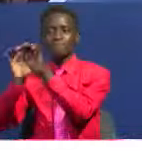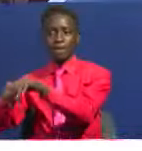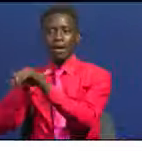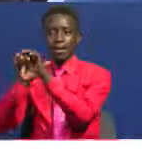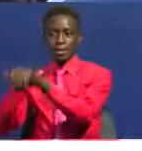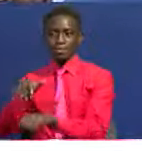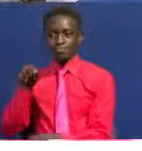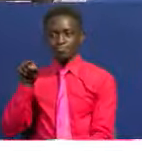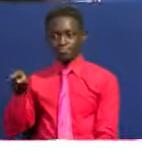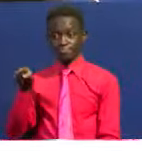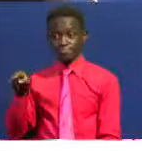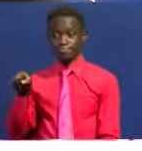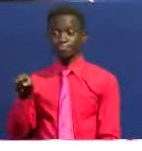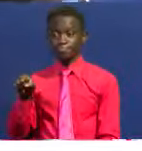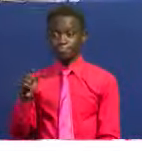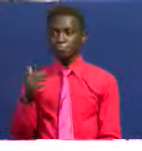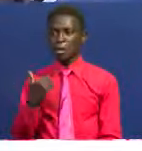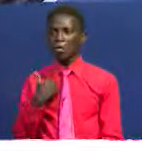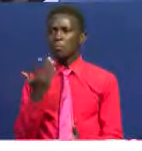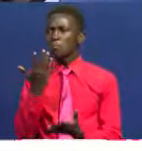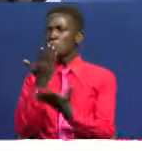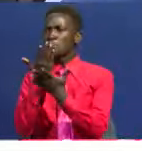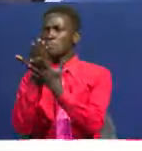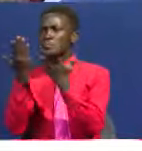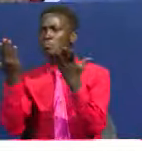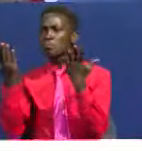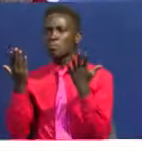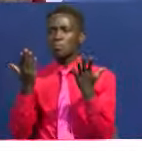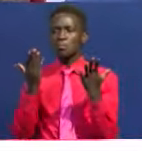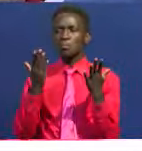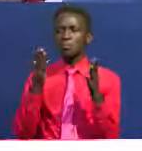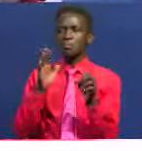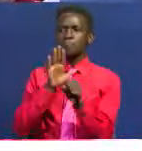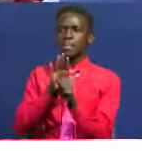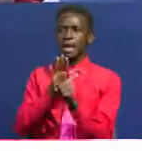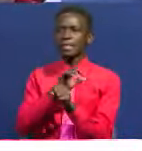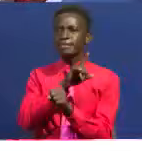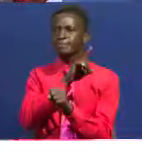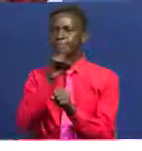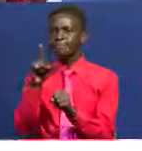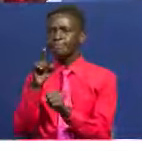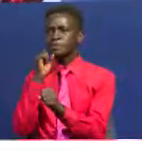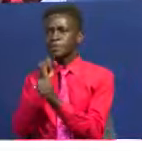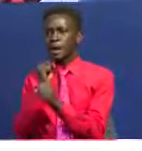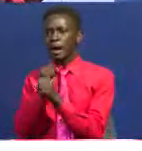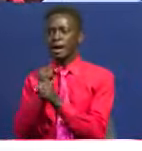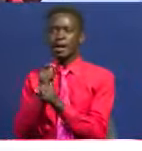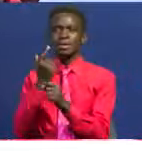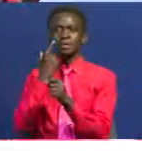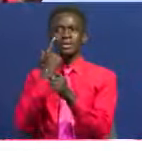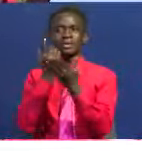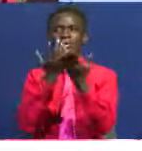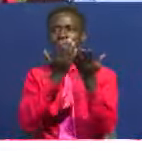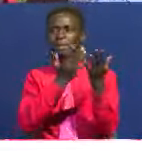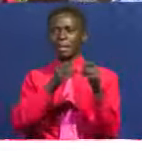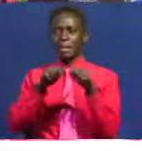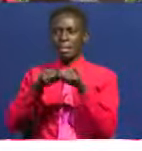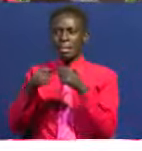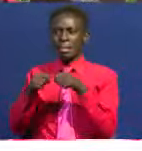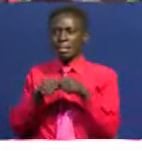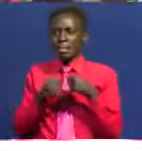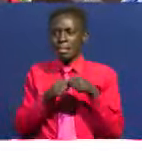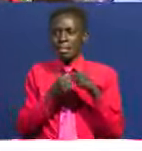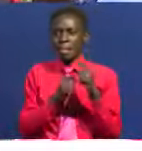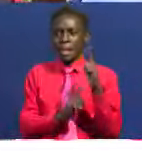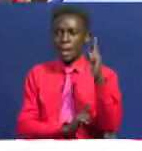ambao wanafanya vitu ambavyo haviendelei na sheria za Kenya, na tuko sawa sana.